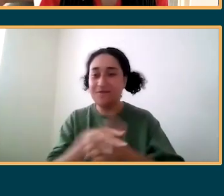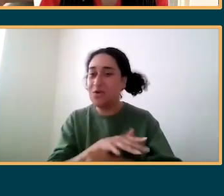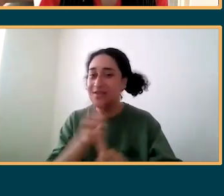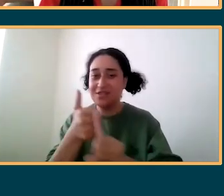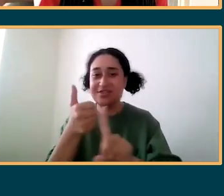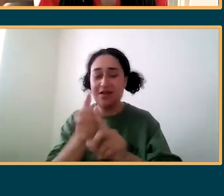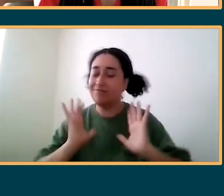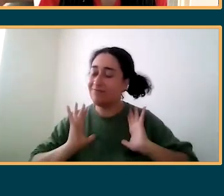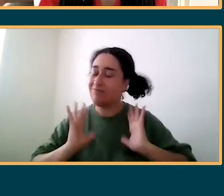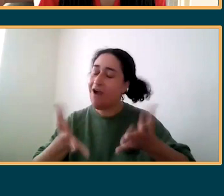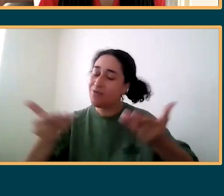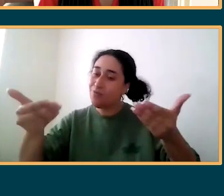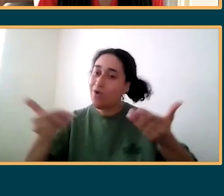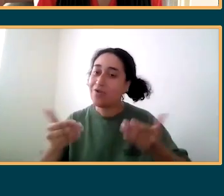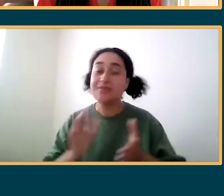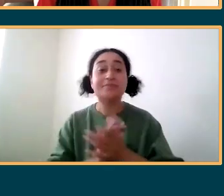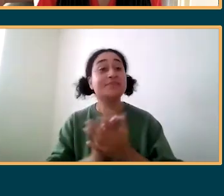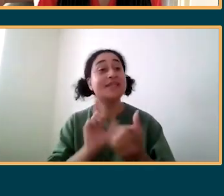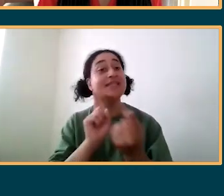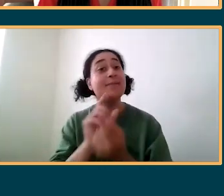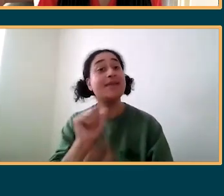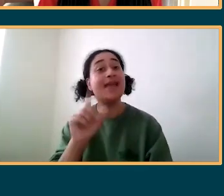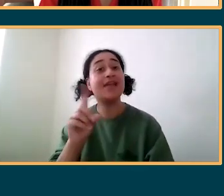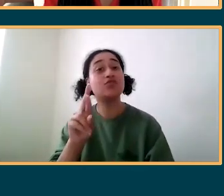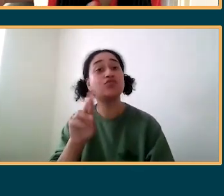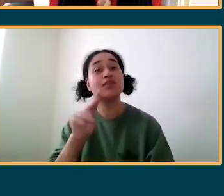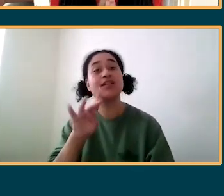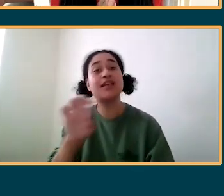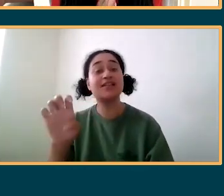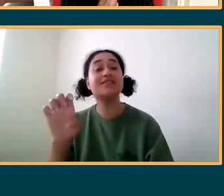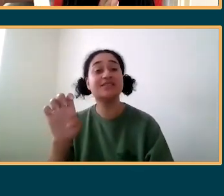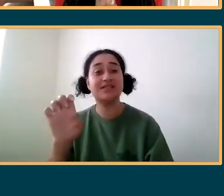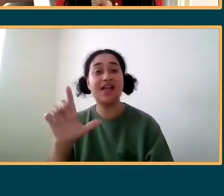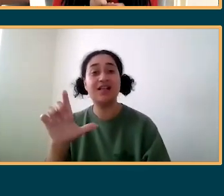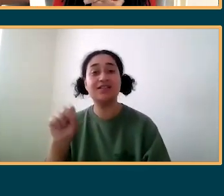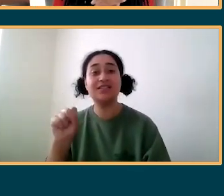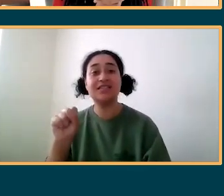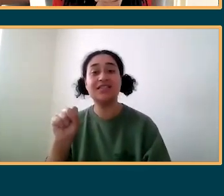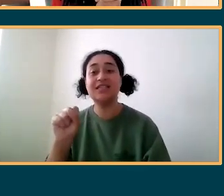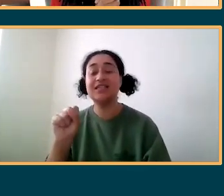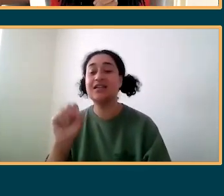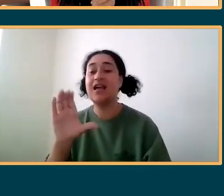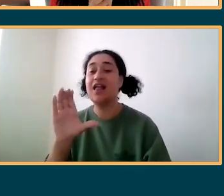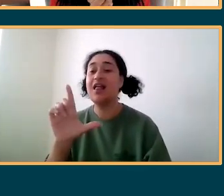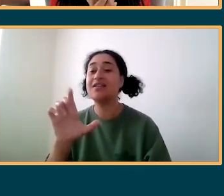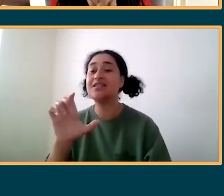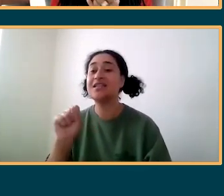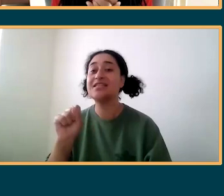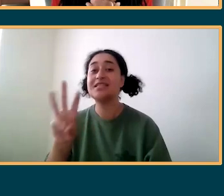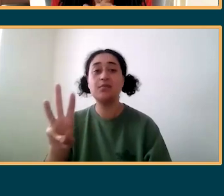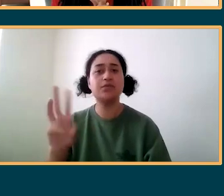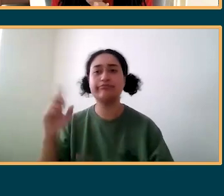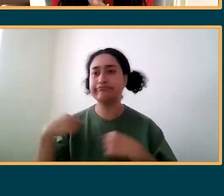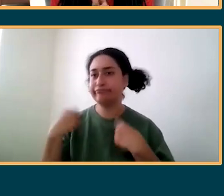Kip. Let's meet Adrienne Marcellus. LCSW has been a therapist for the last 10 years and